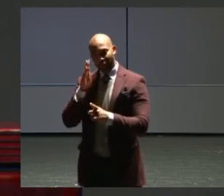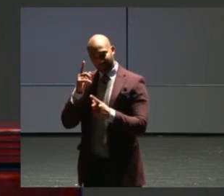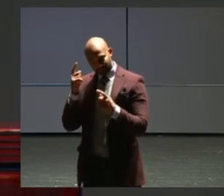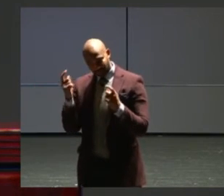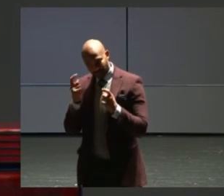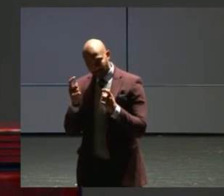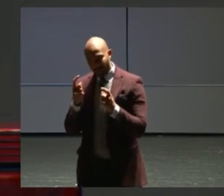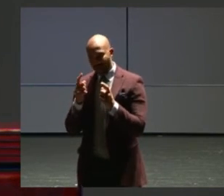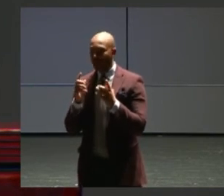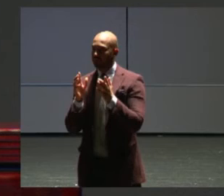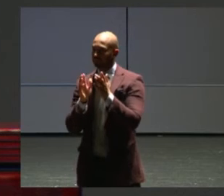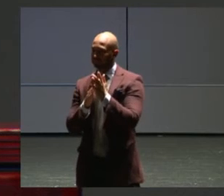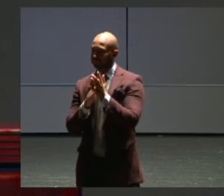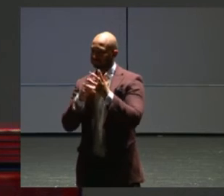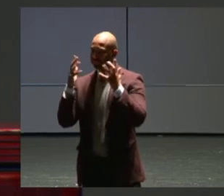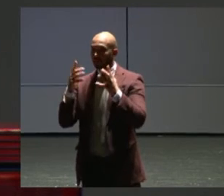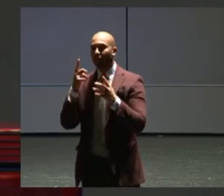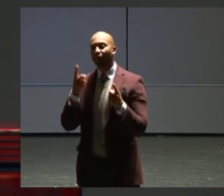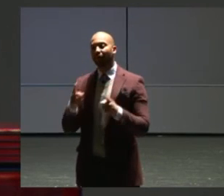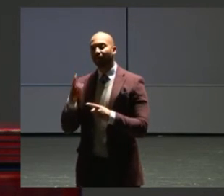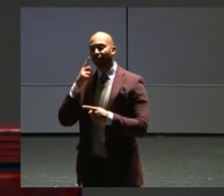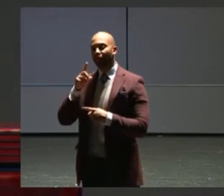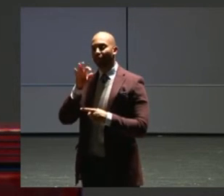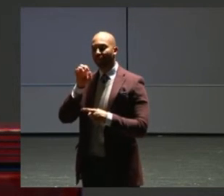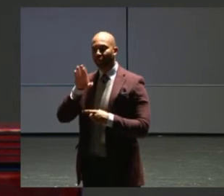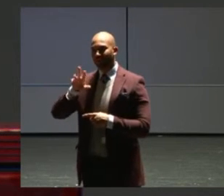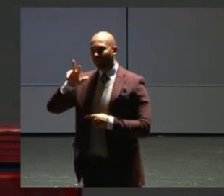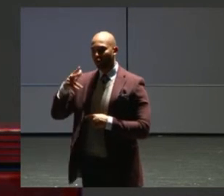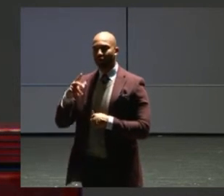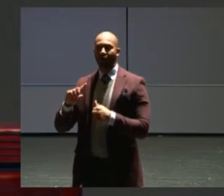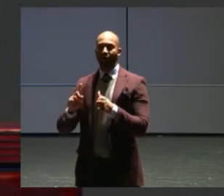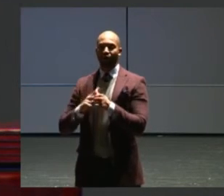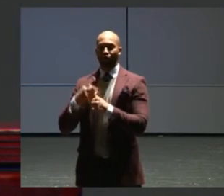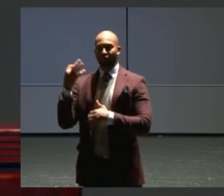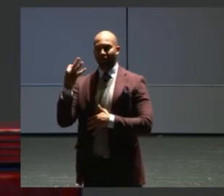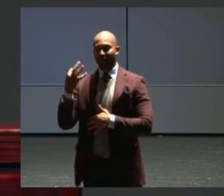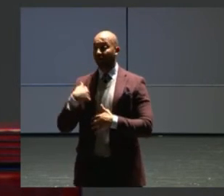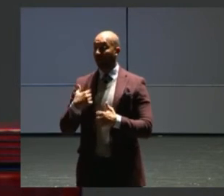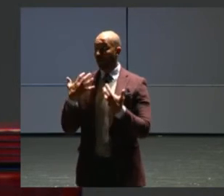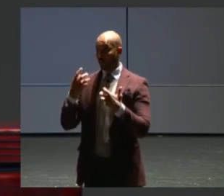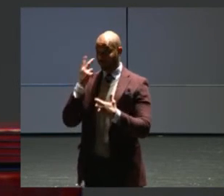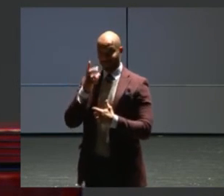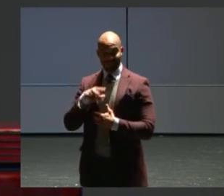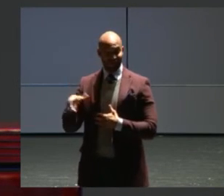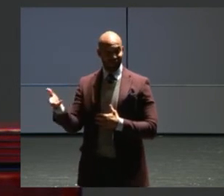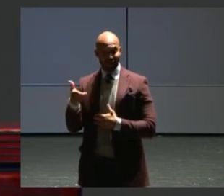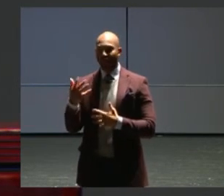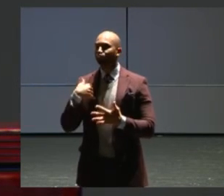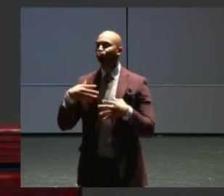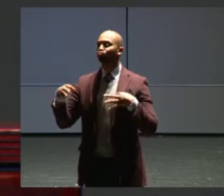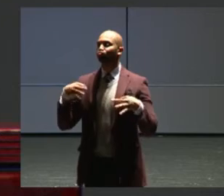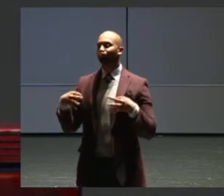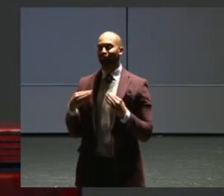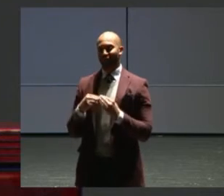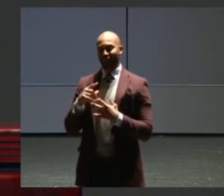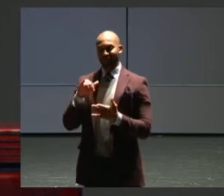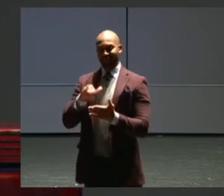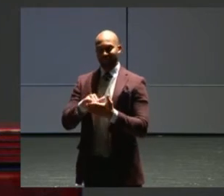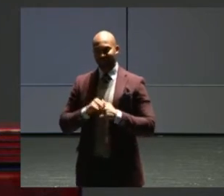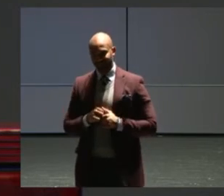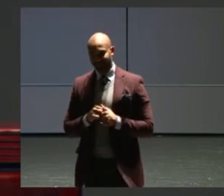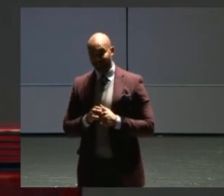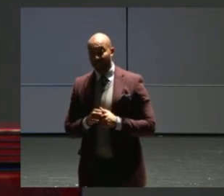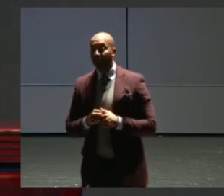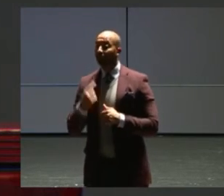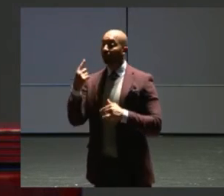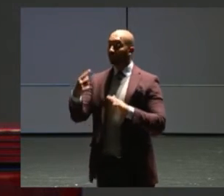giving more opportunities at the February 3rd First Friday. So I look forward to seeing you there to talk more about that. So I want to give